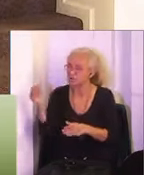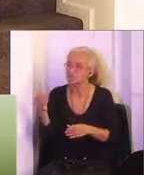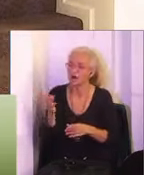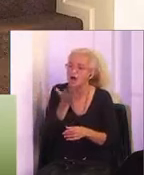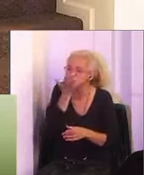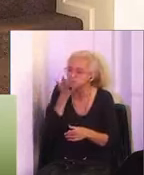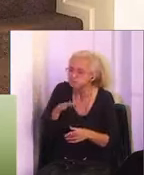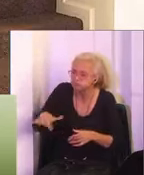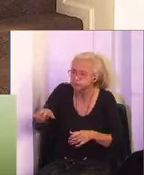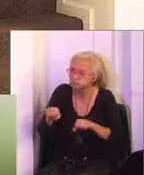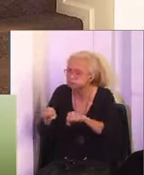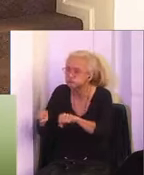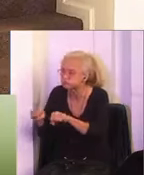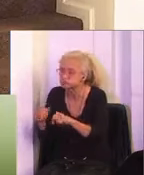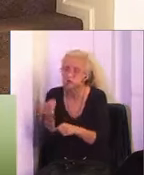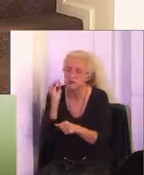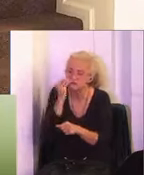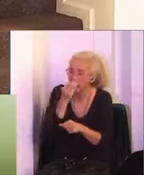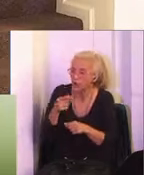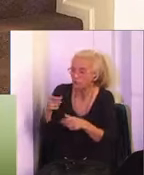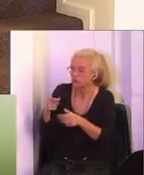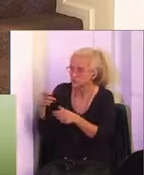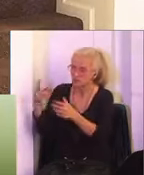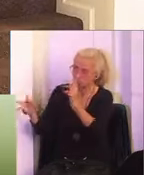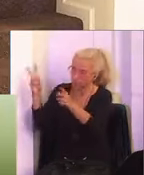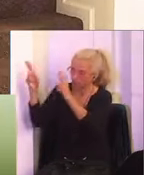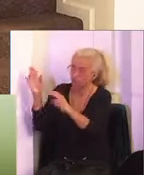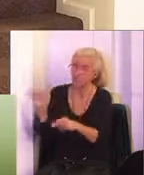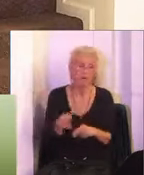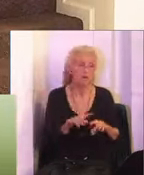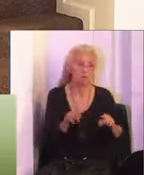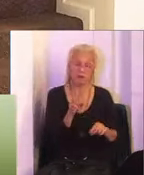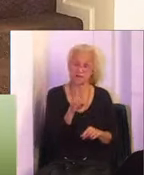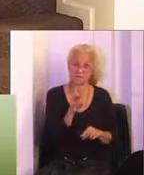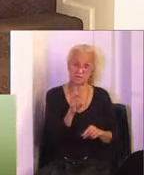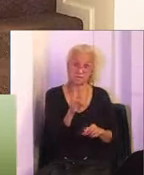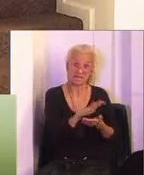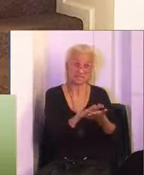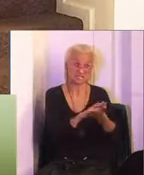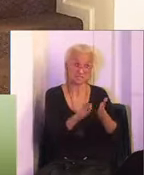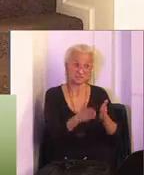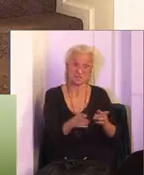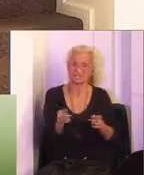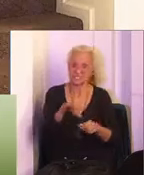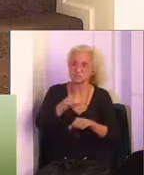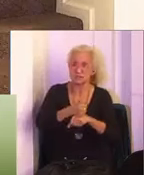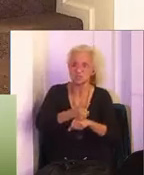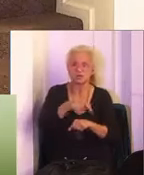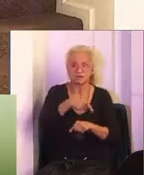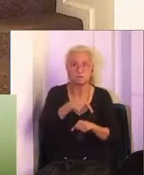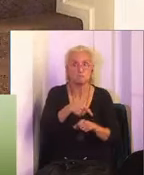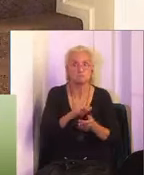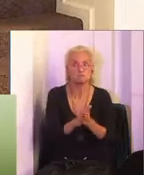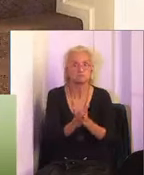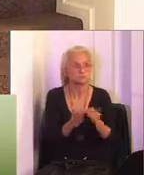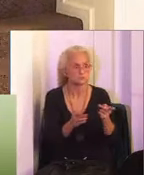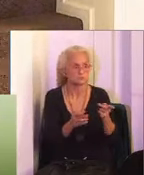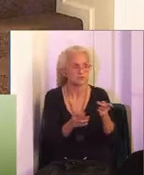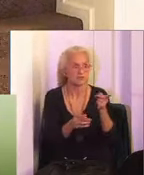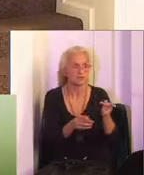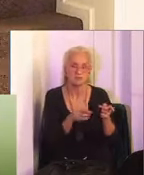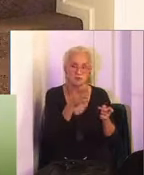lawns and the yards and the flowers and all of that. But the maids in particular, which is what this is based on, were